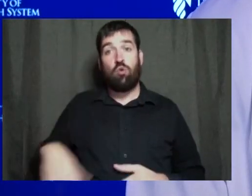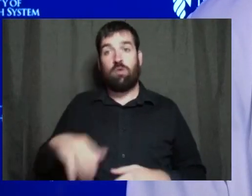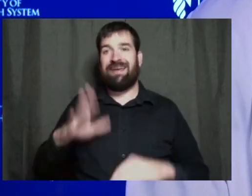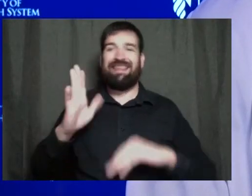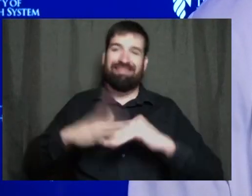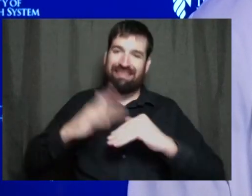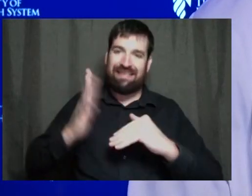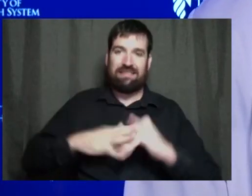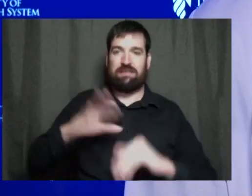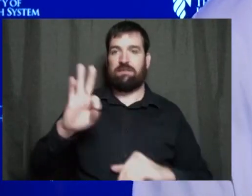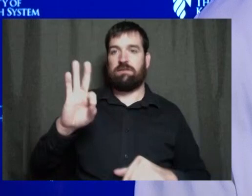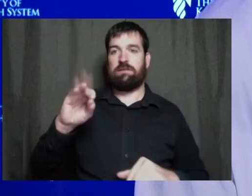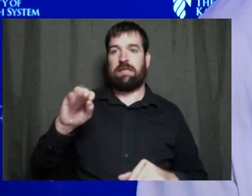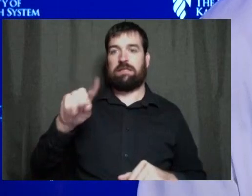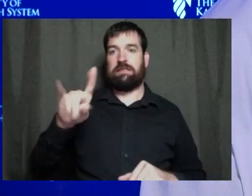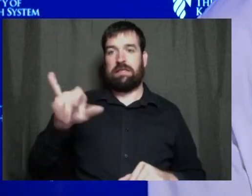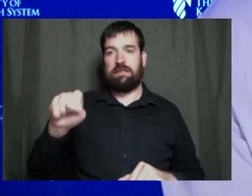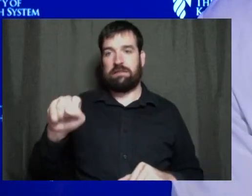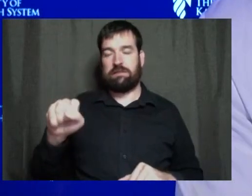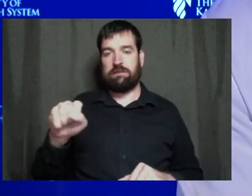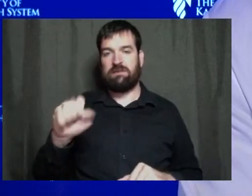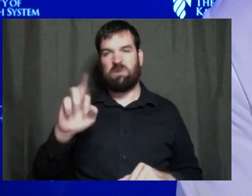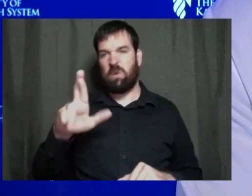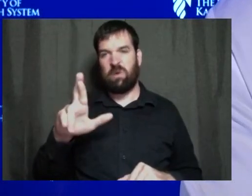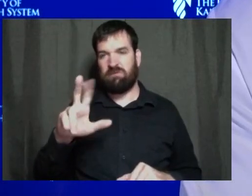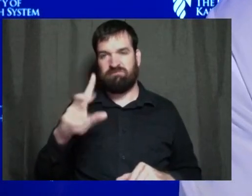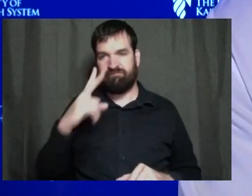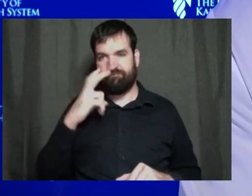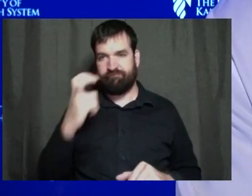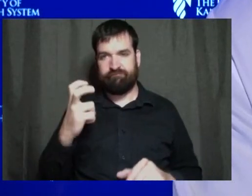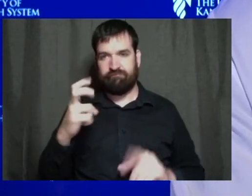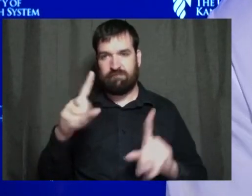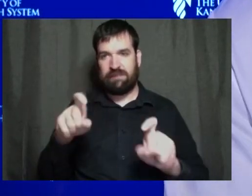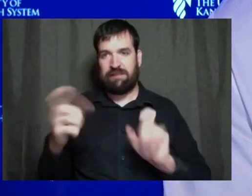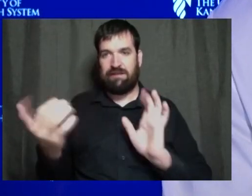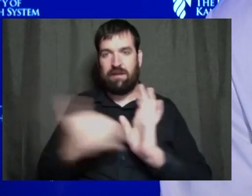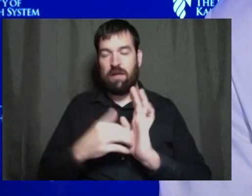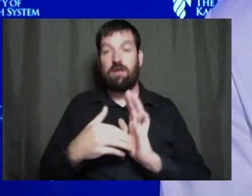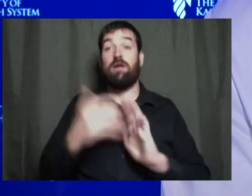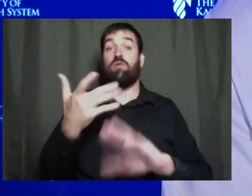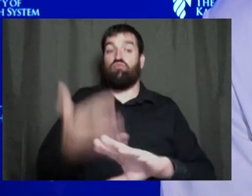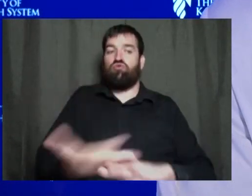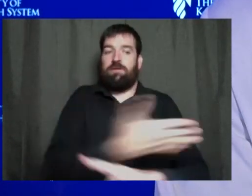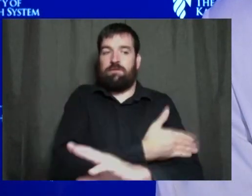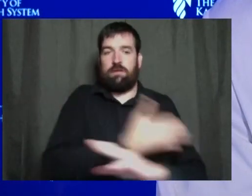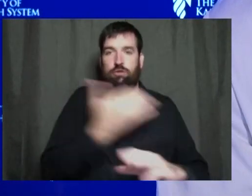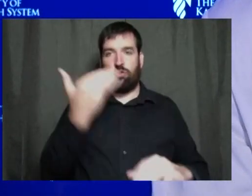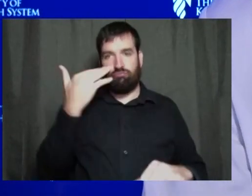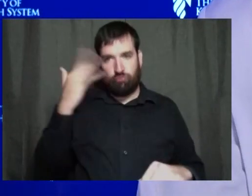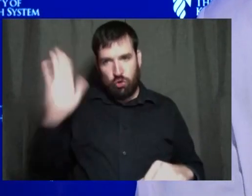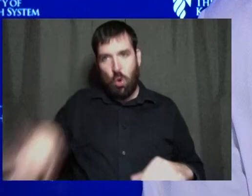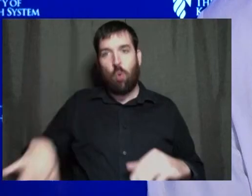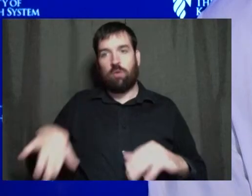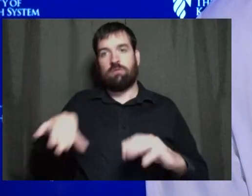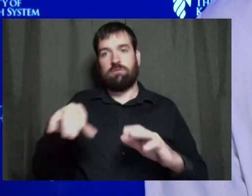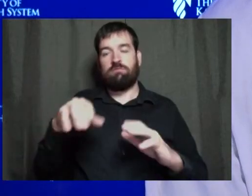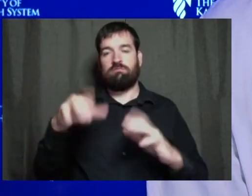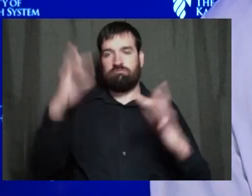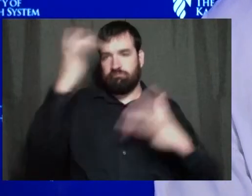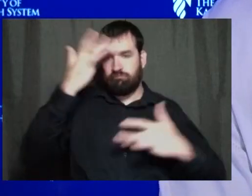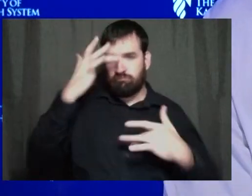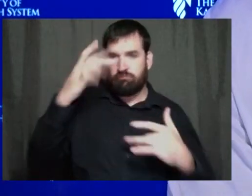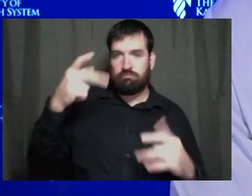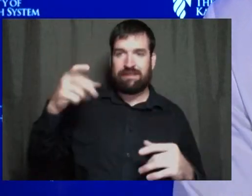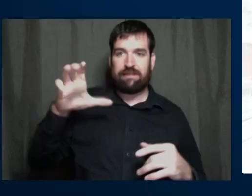we probably would not otherwise test you if you had a previous known illness time or documented PCR or